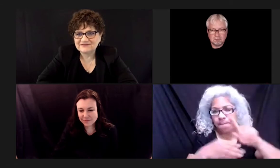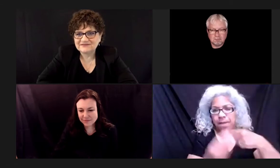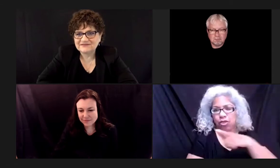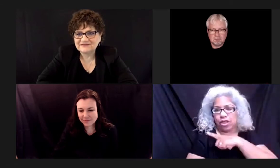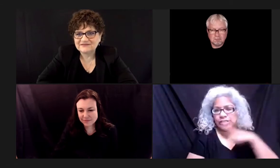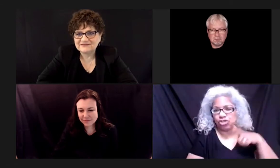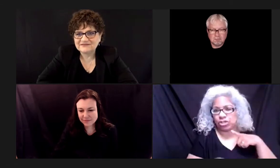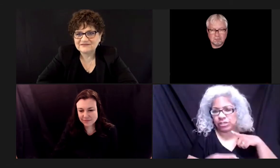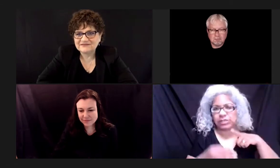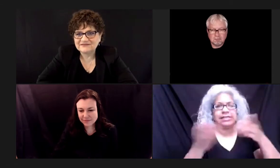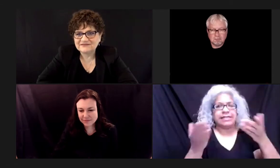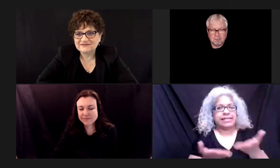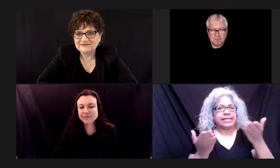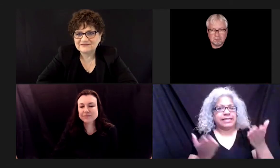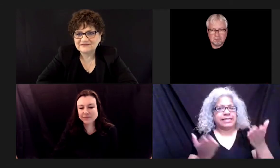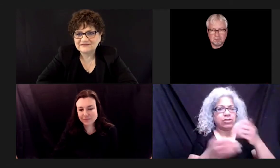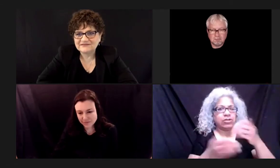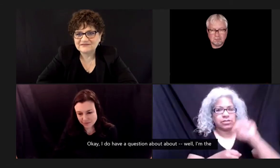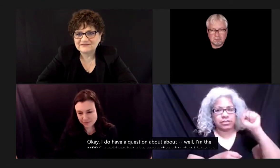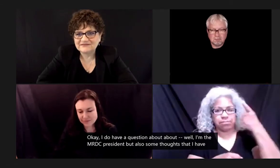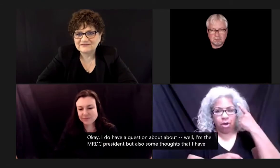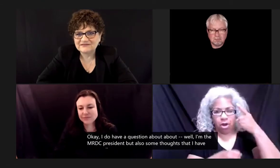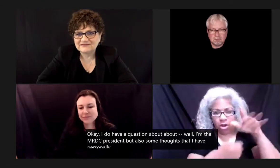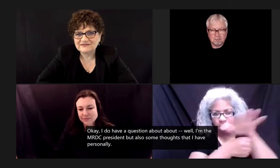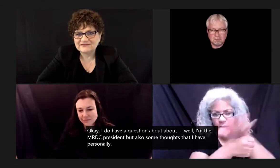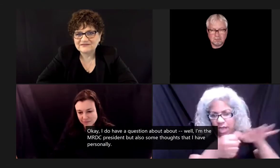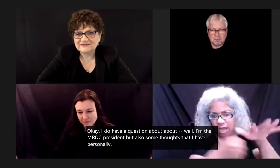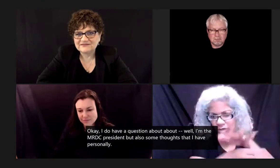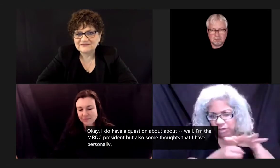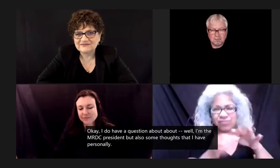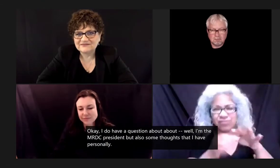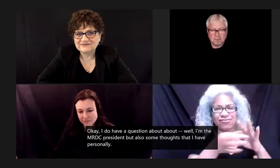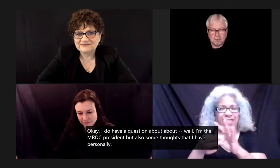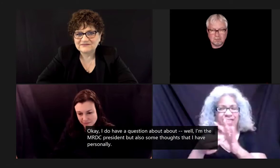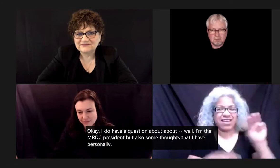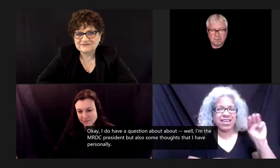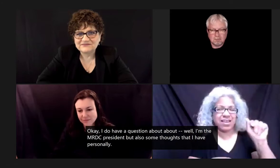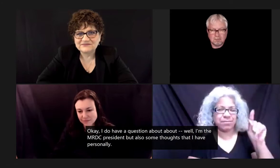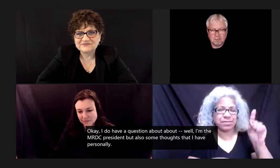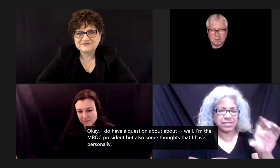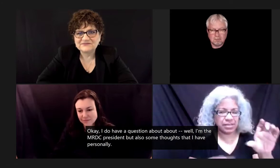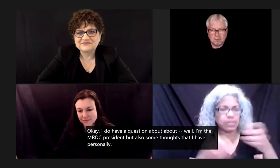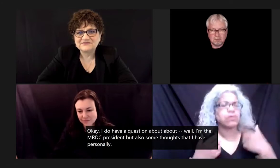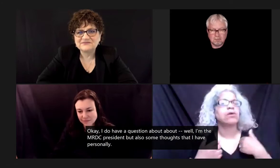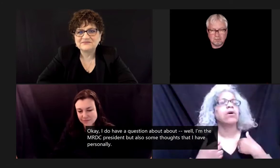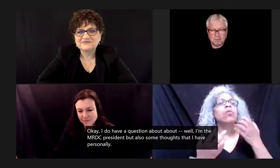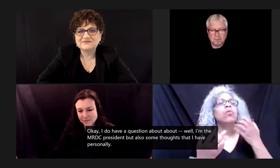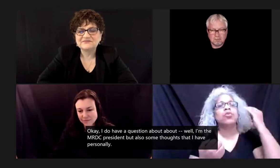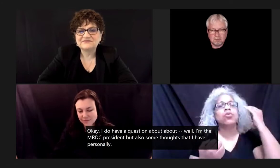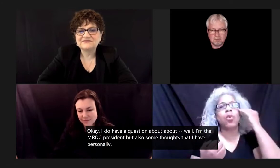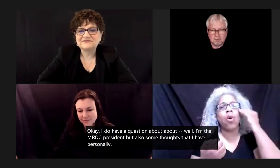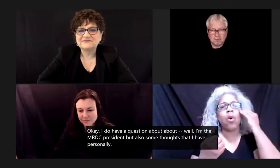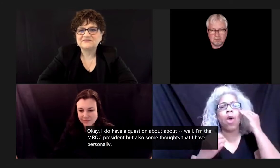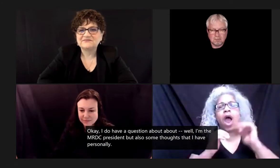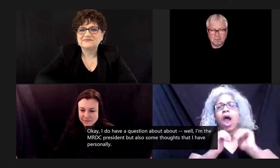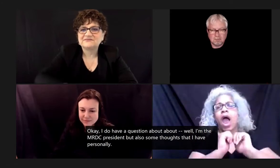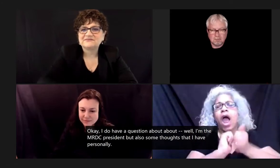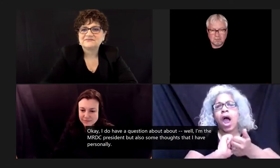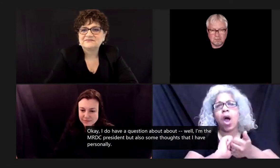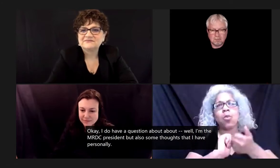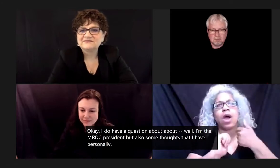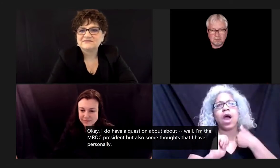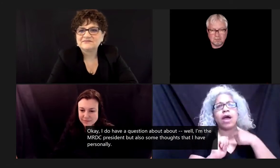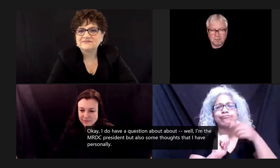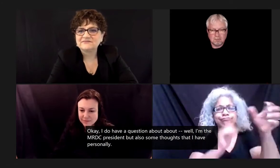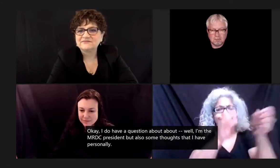personally. I'm still learning about the legislature here in the St. Paul area as part